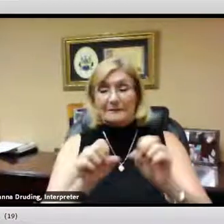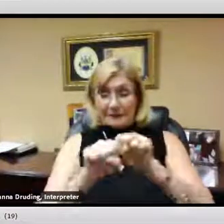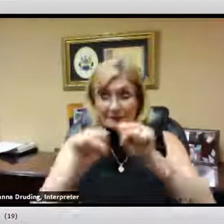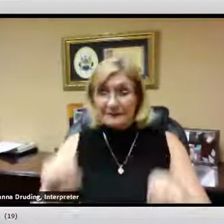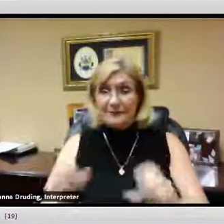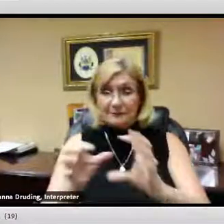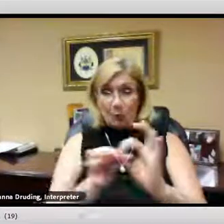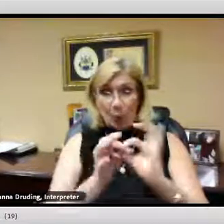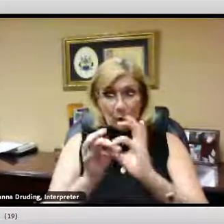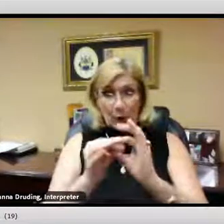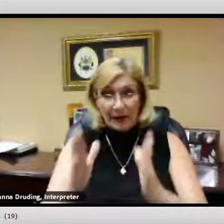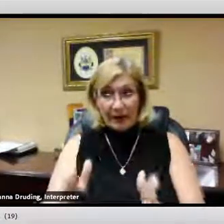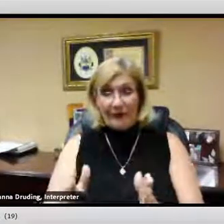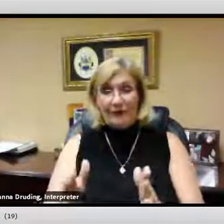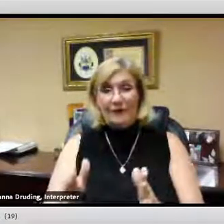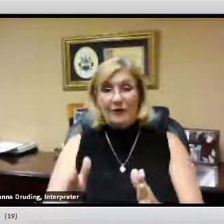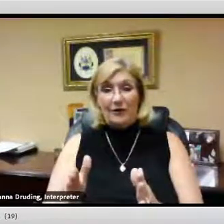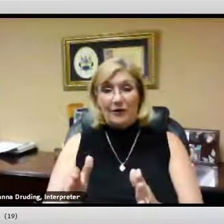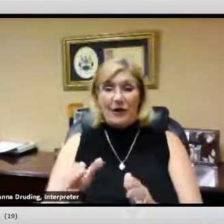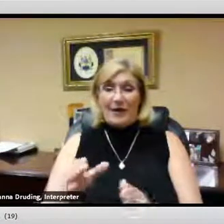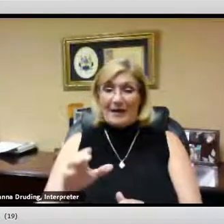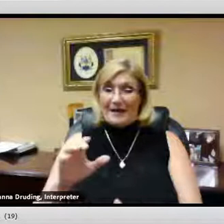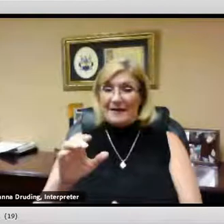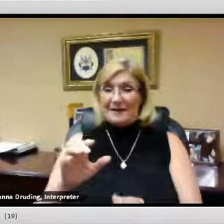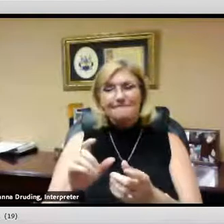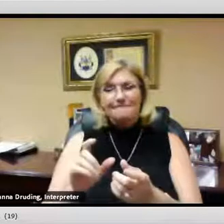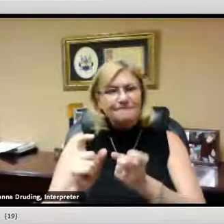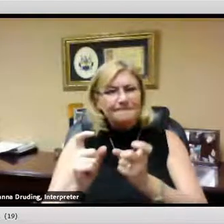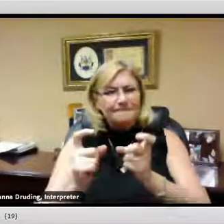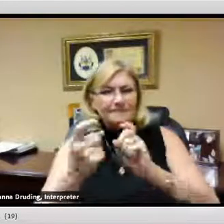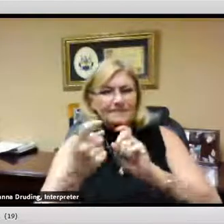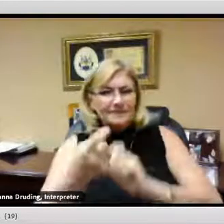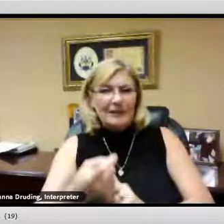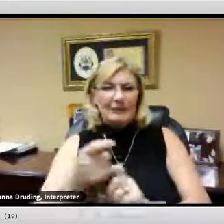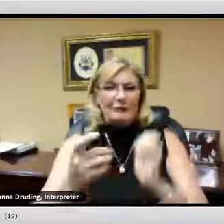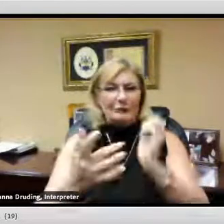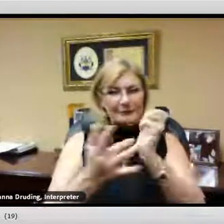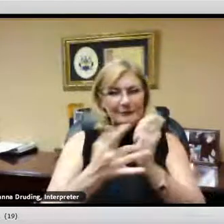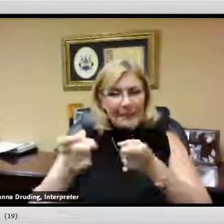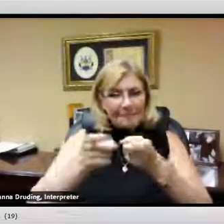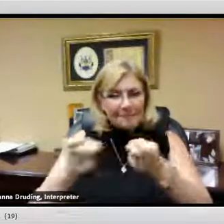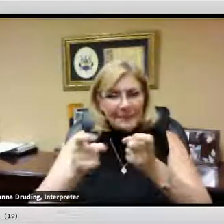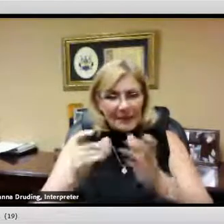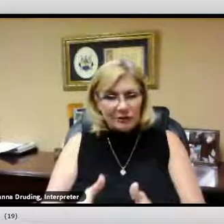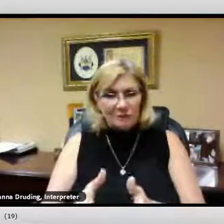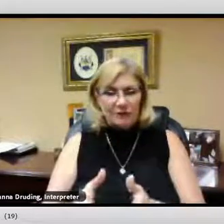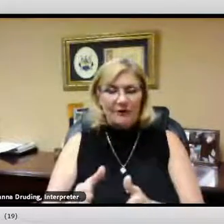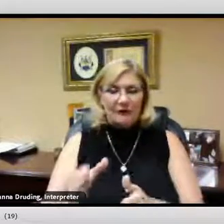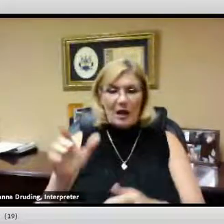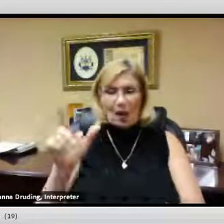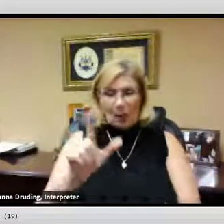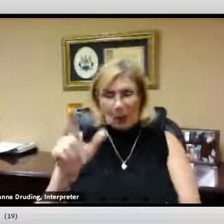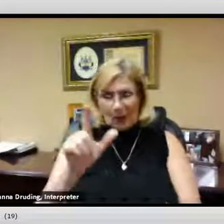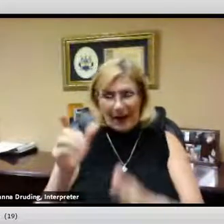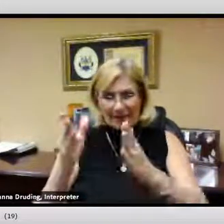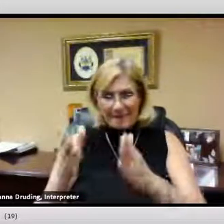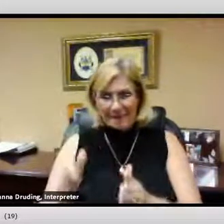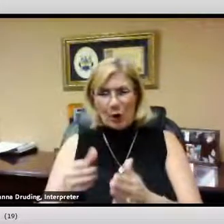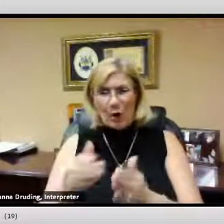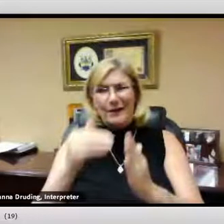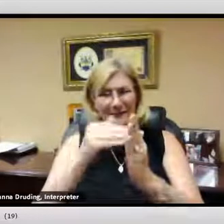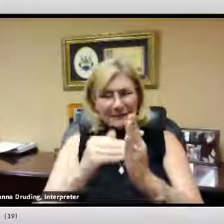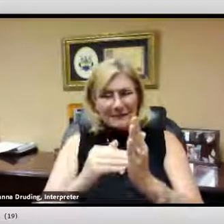coordinator, innovative tech manager. I thought that was a pretty good title. Metadata librarian. Certainly, most catalogers would